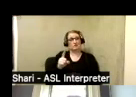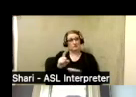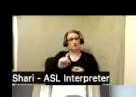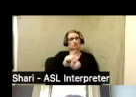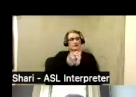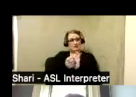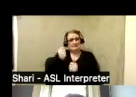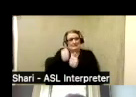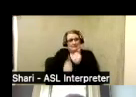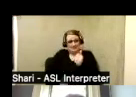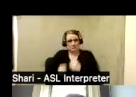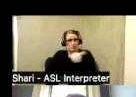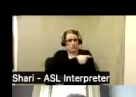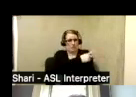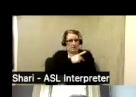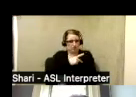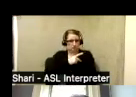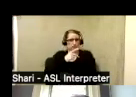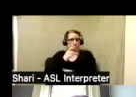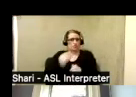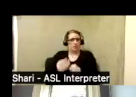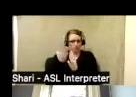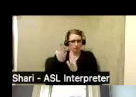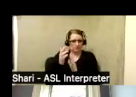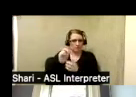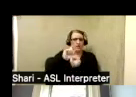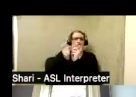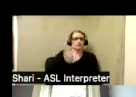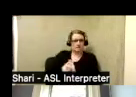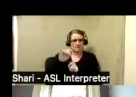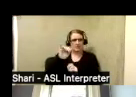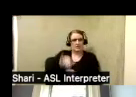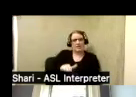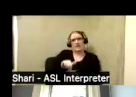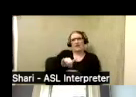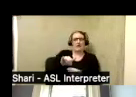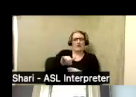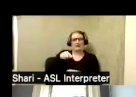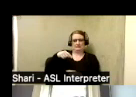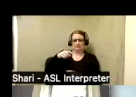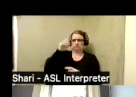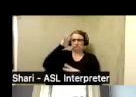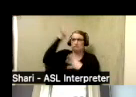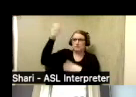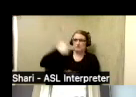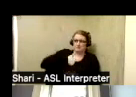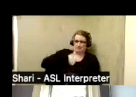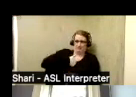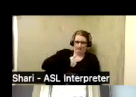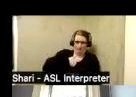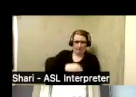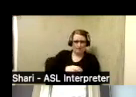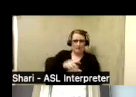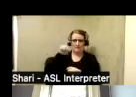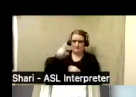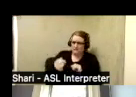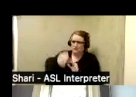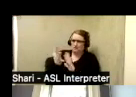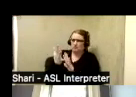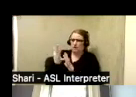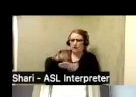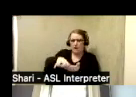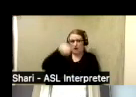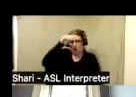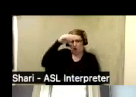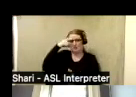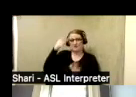each patient confronts, a translation that he formulates or formulates himself. He must confront it or learn about it, because the symptoms are